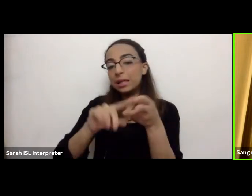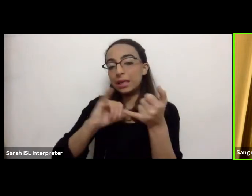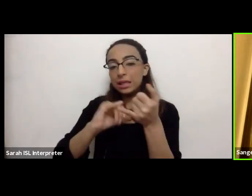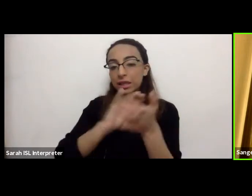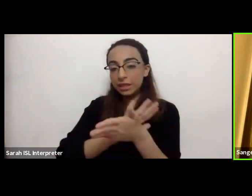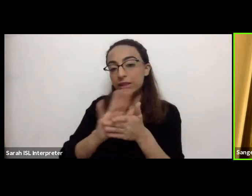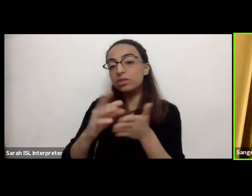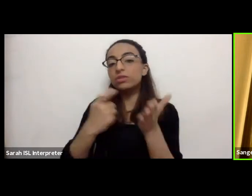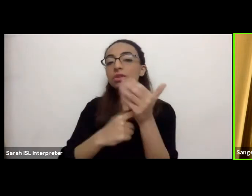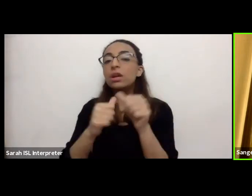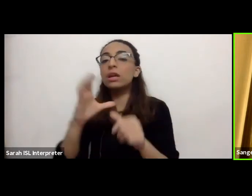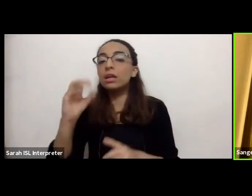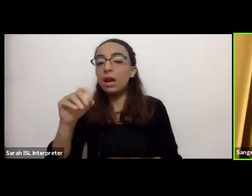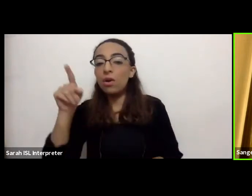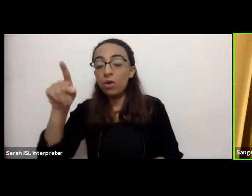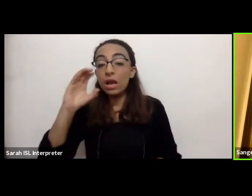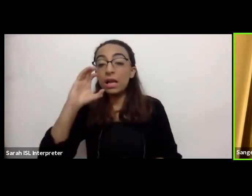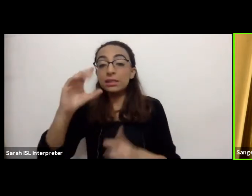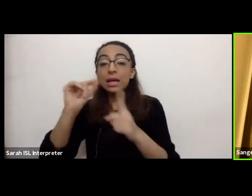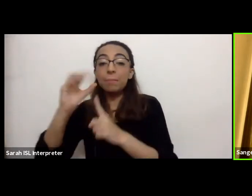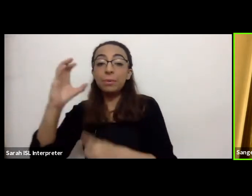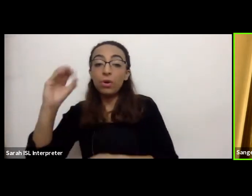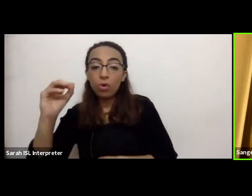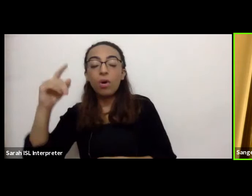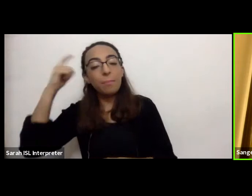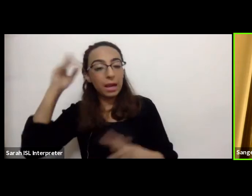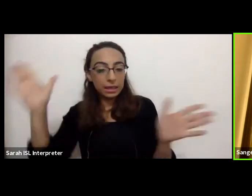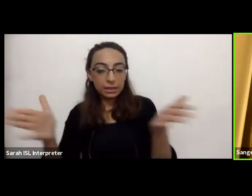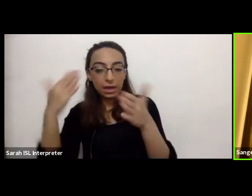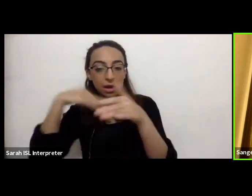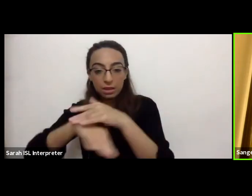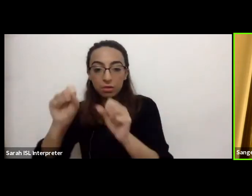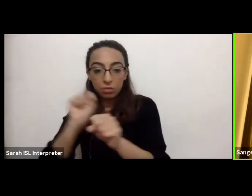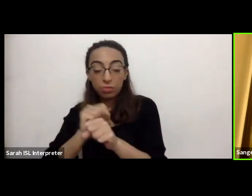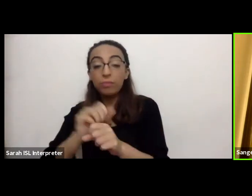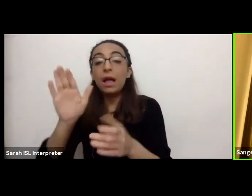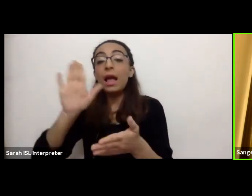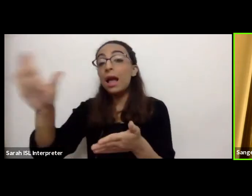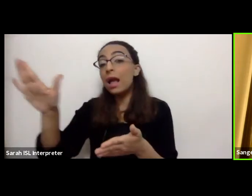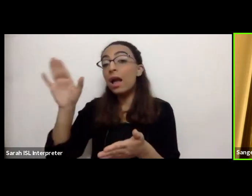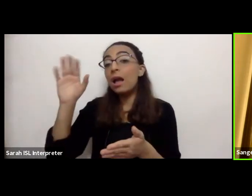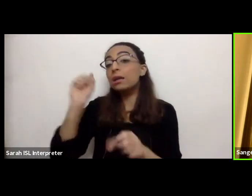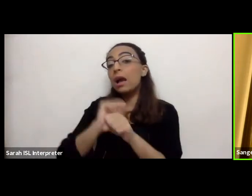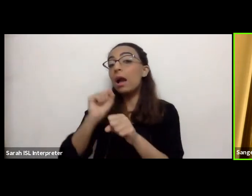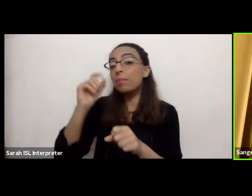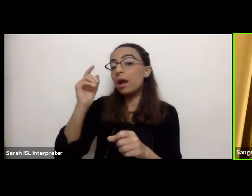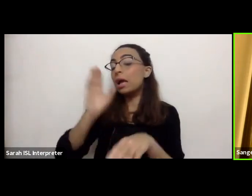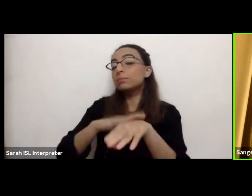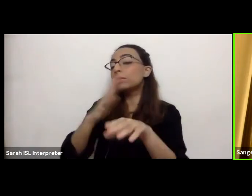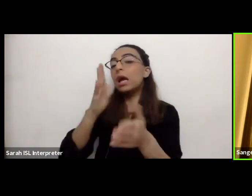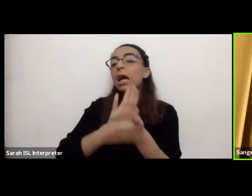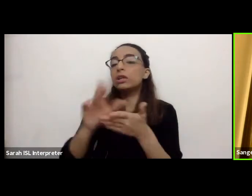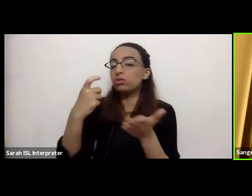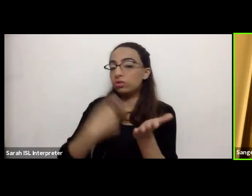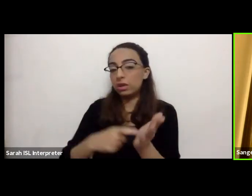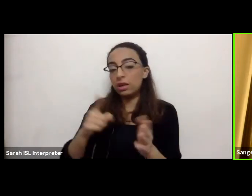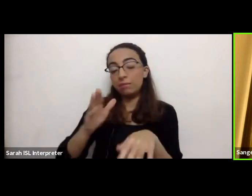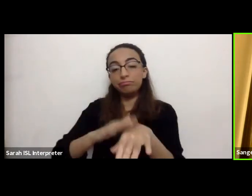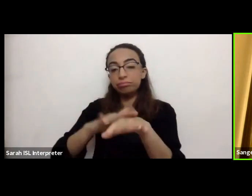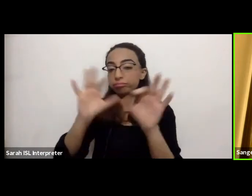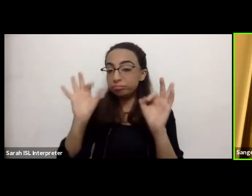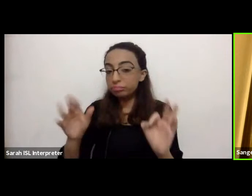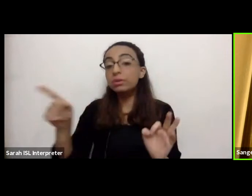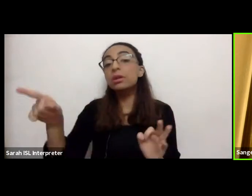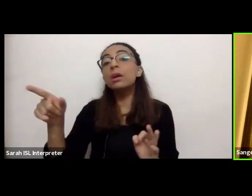Officer, Mindtree. He is a career human resources professional with a successful track record spanning